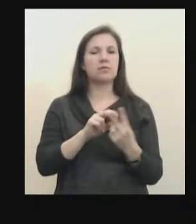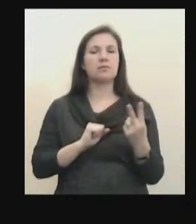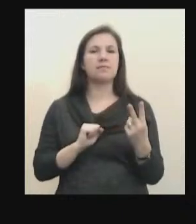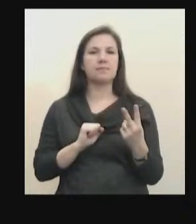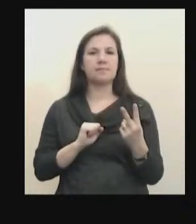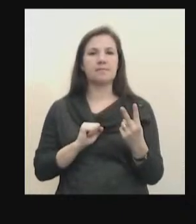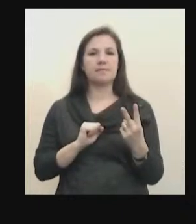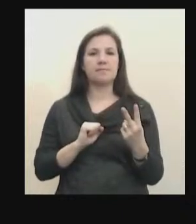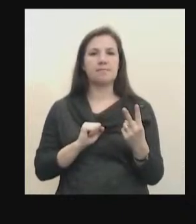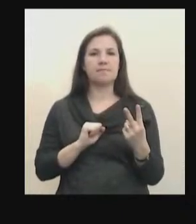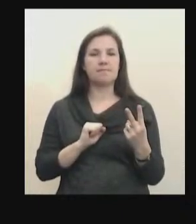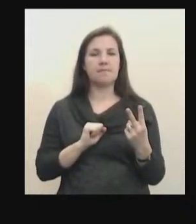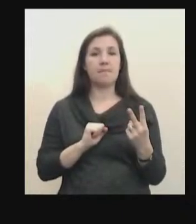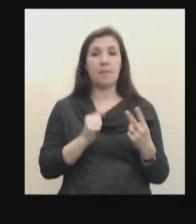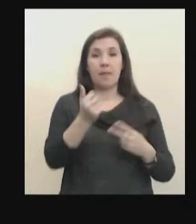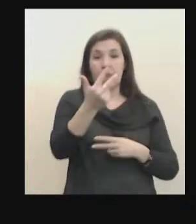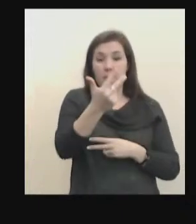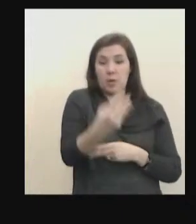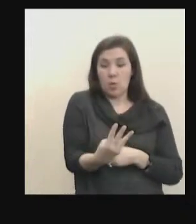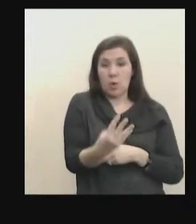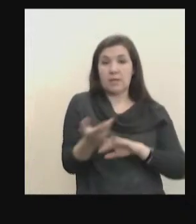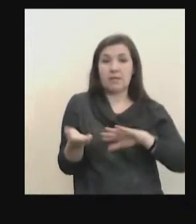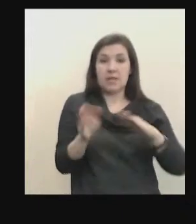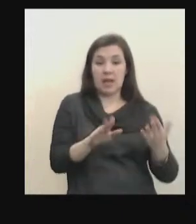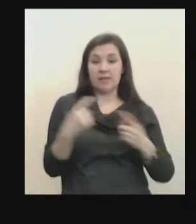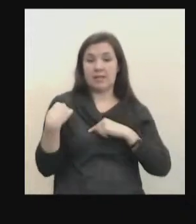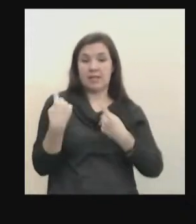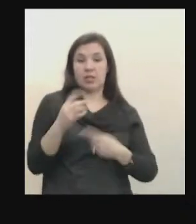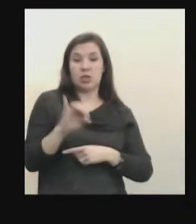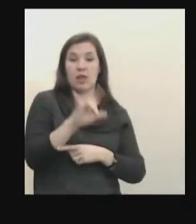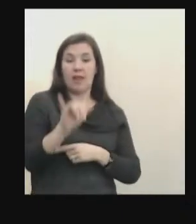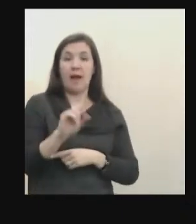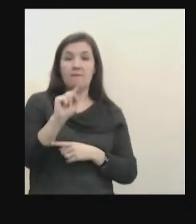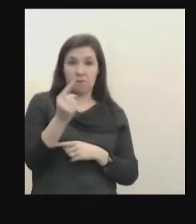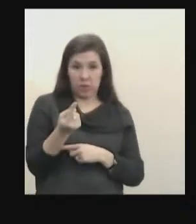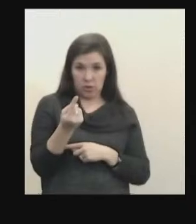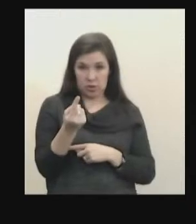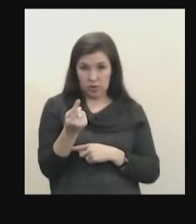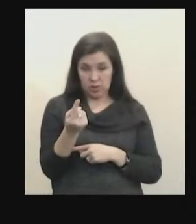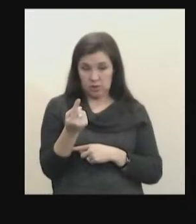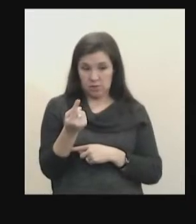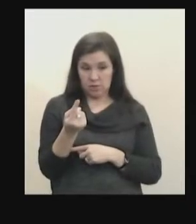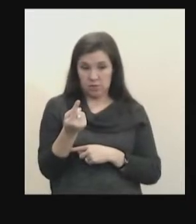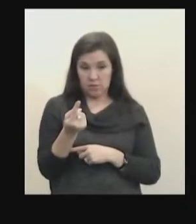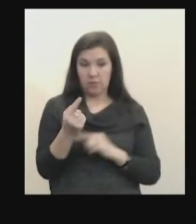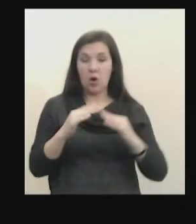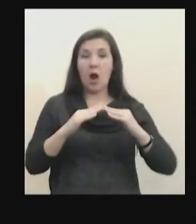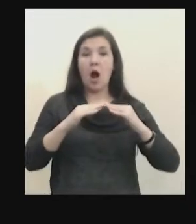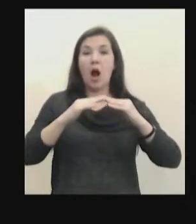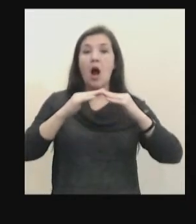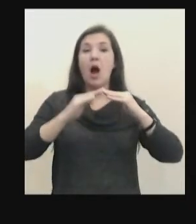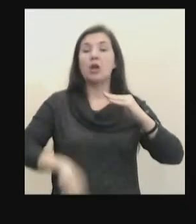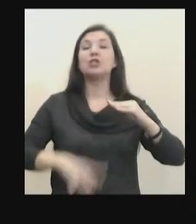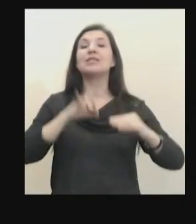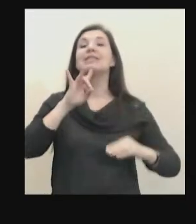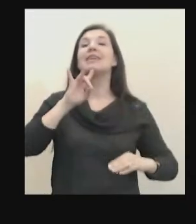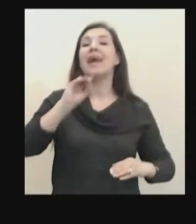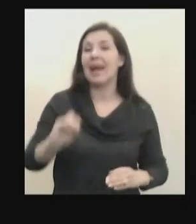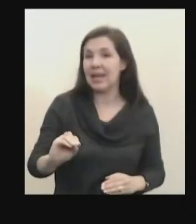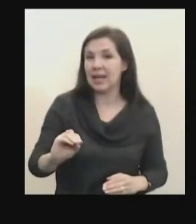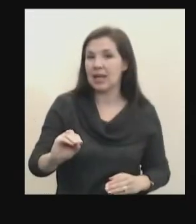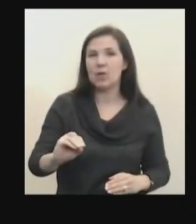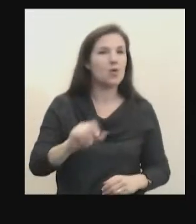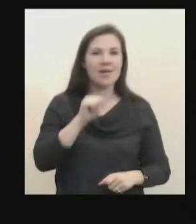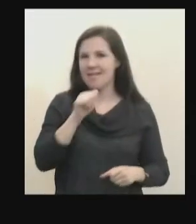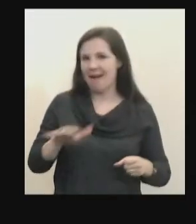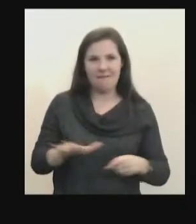74%, or 3/4 of all deaths since July 1st, for persons under the age of 80 were not fully